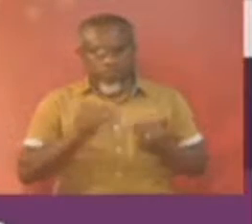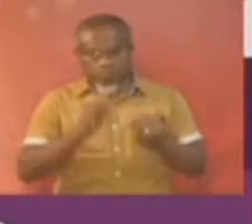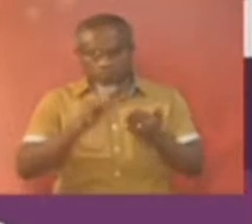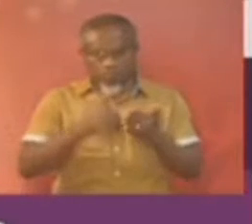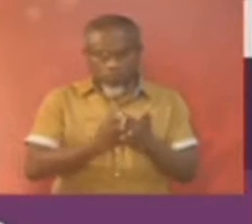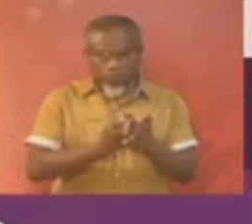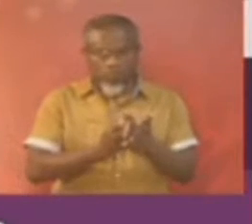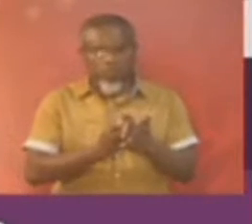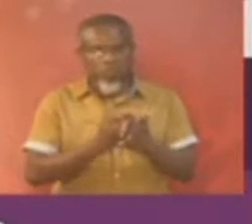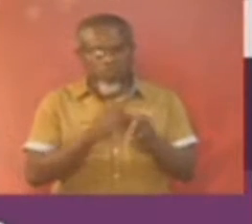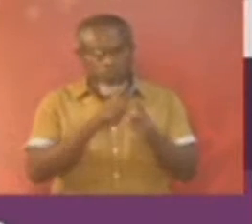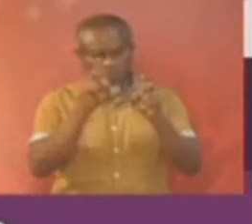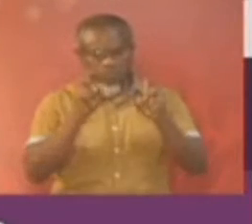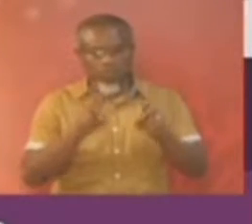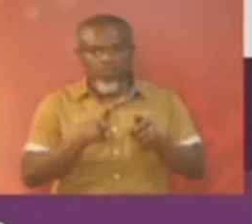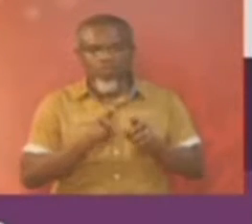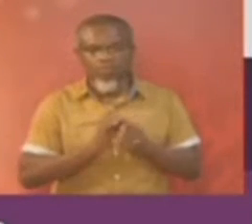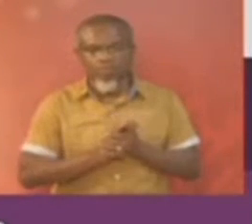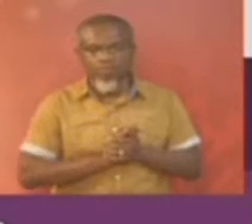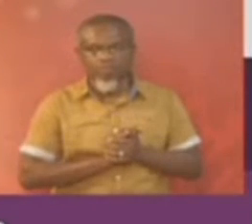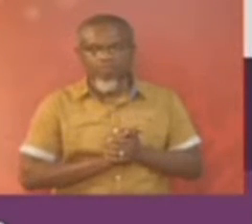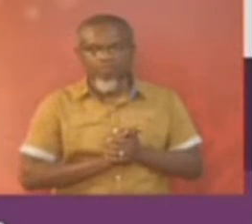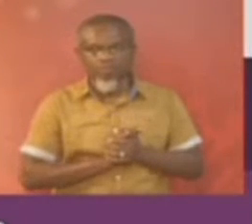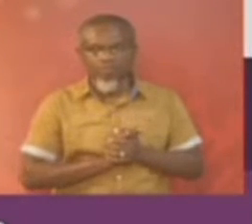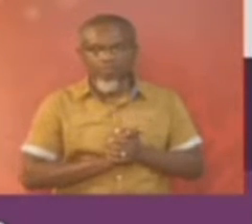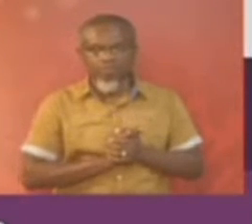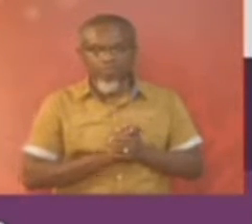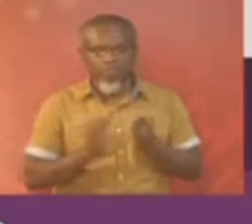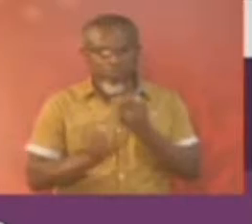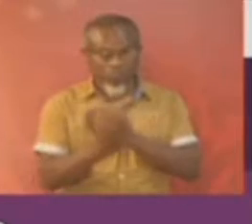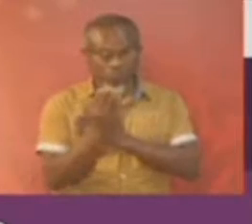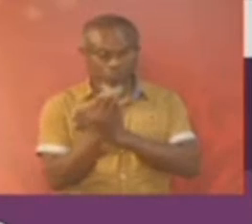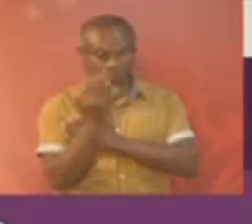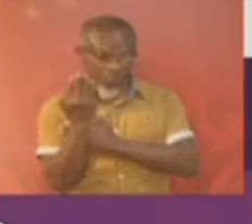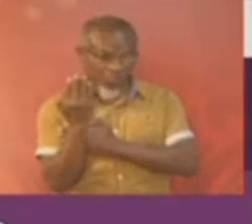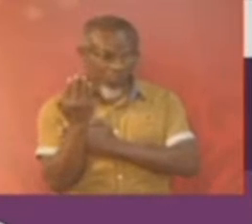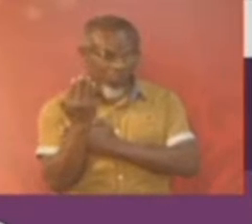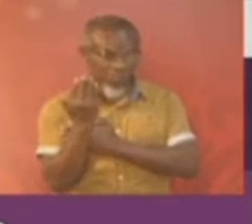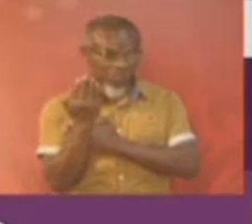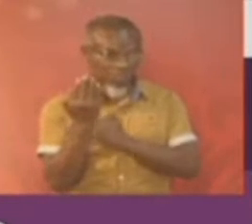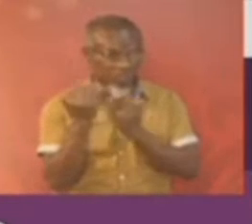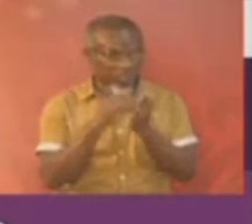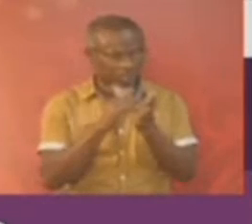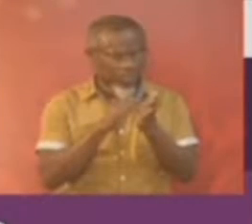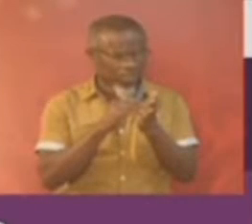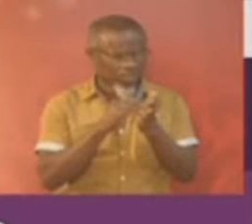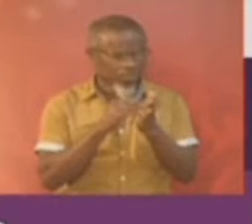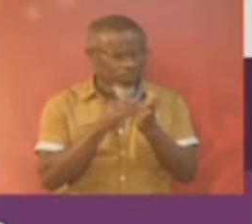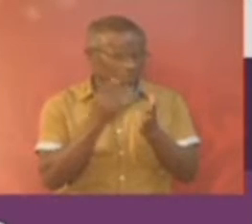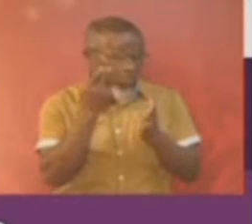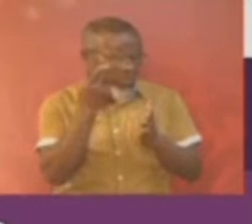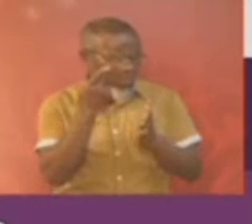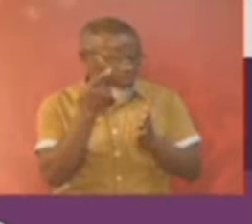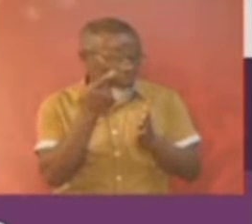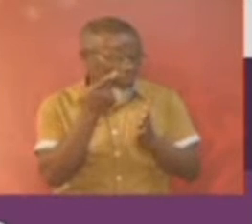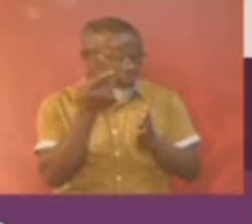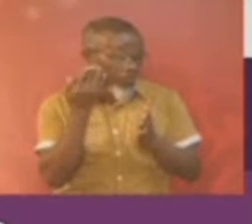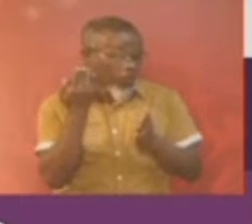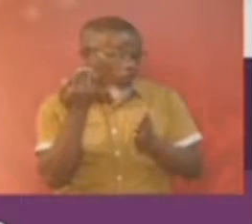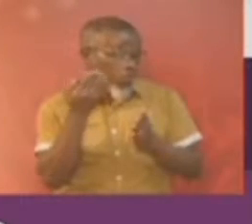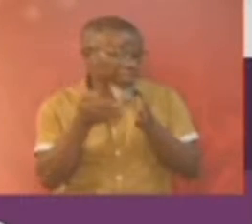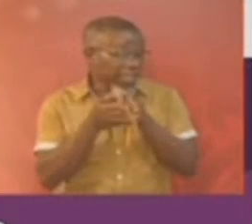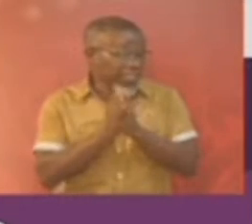Good morning, everyone, all. I did want to piggyback on something that Urvashi asked in terms of the surge, because around the